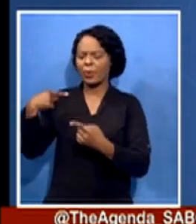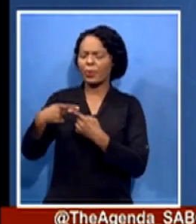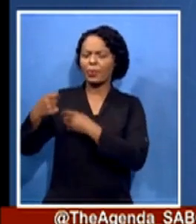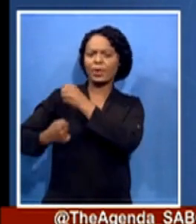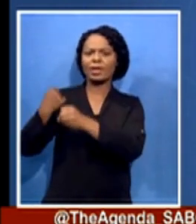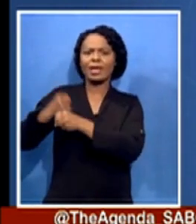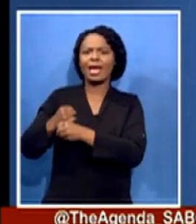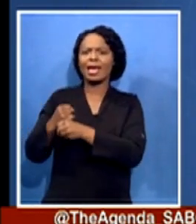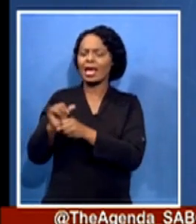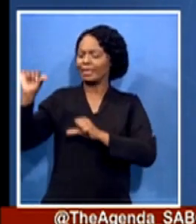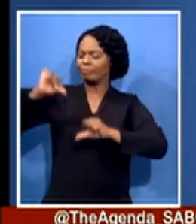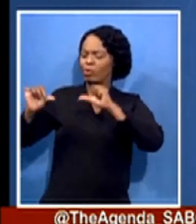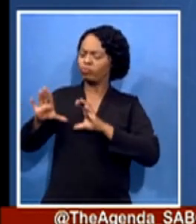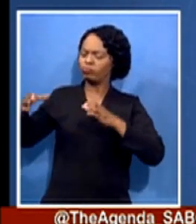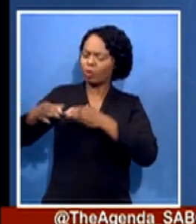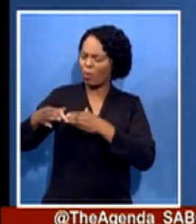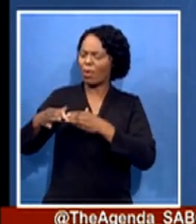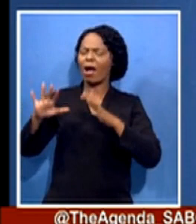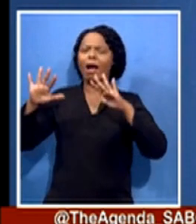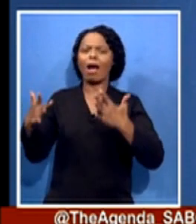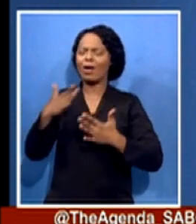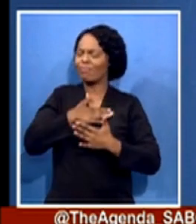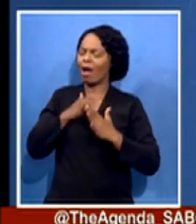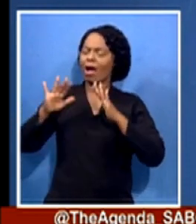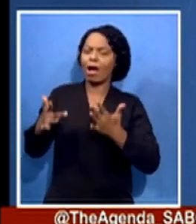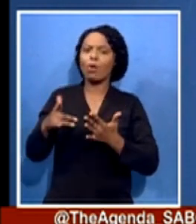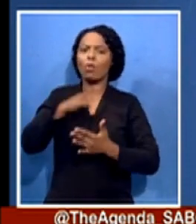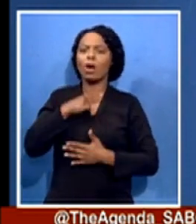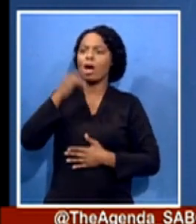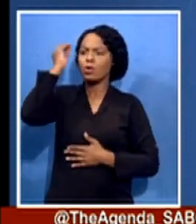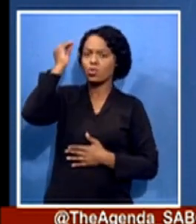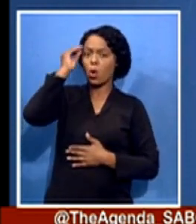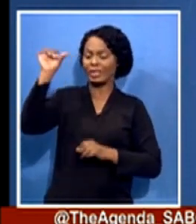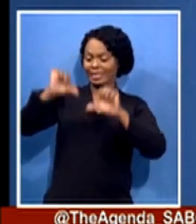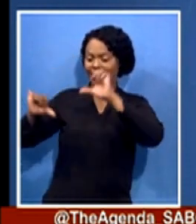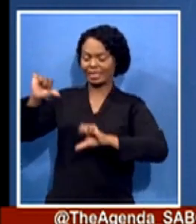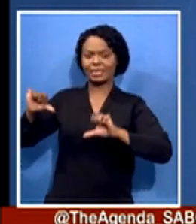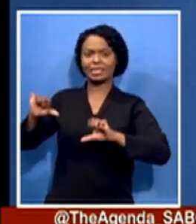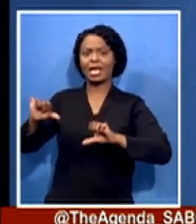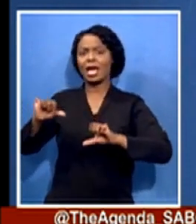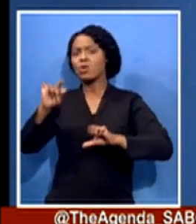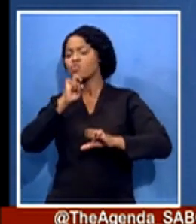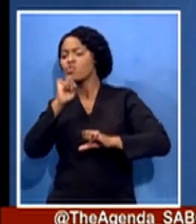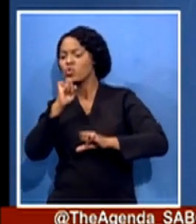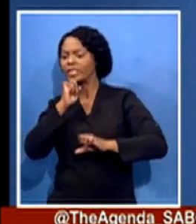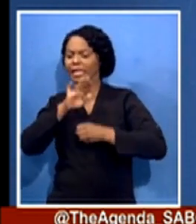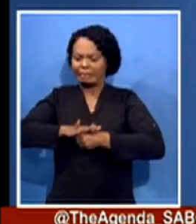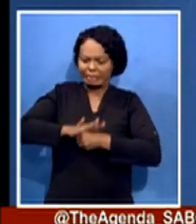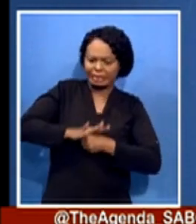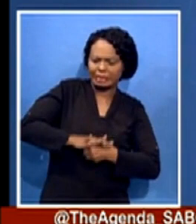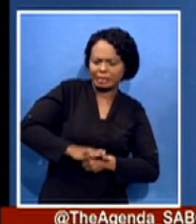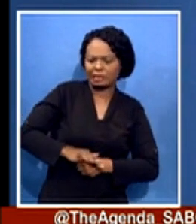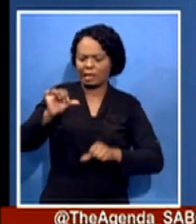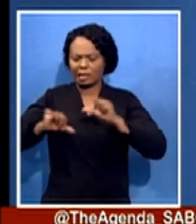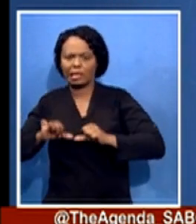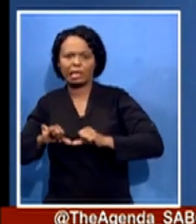your colleagues? I know scientists are not used to science by press release. Scientists are used to, you know, reading